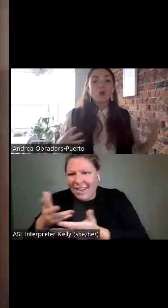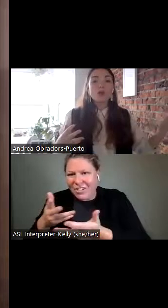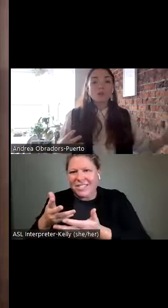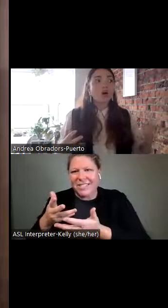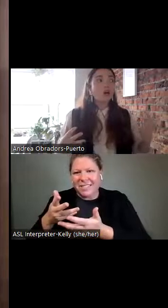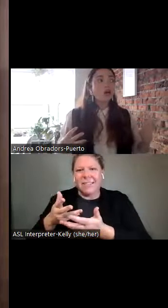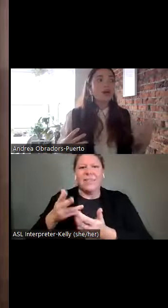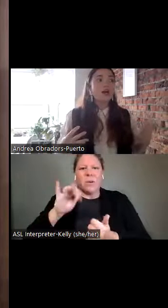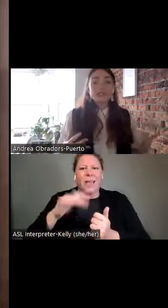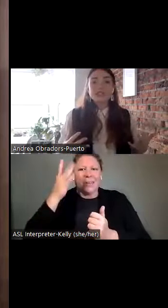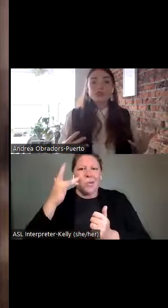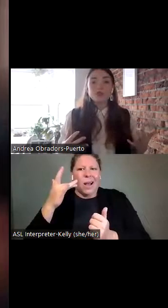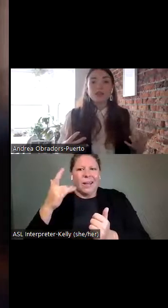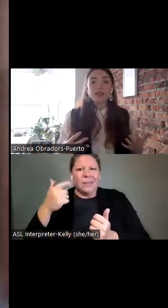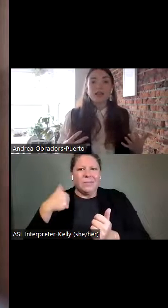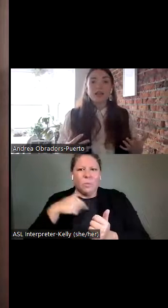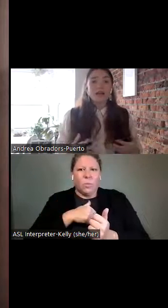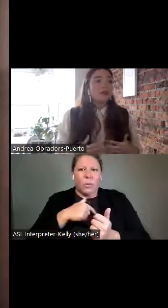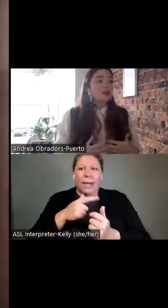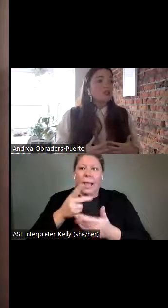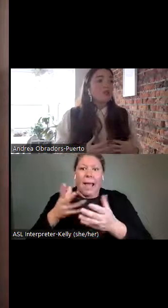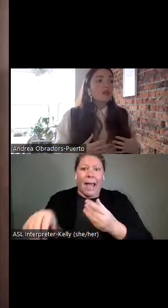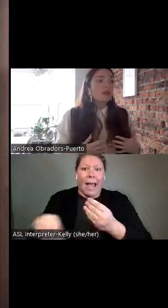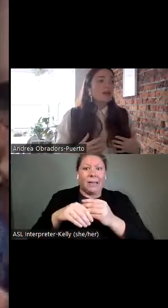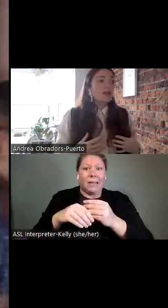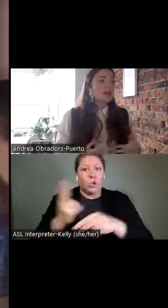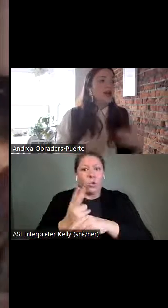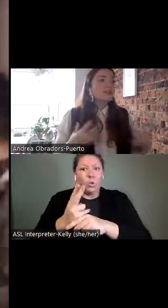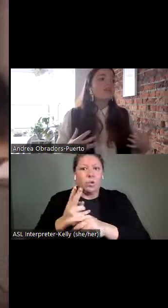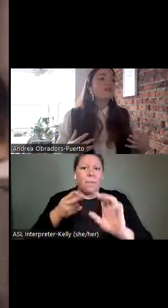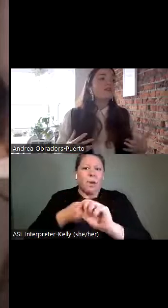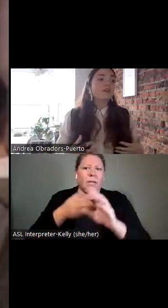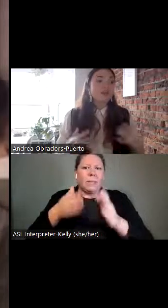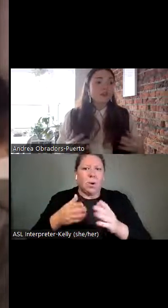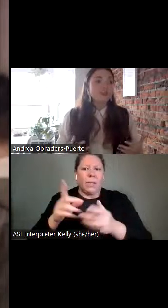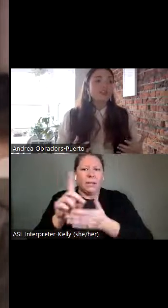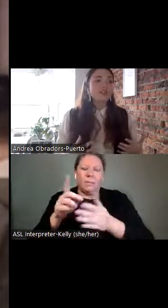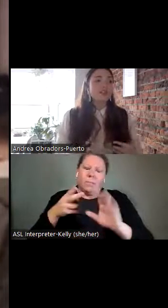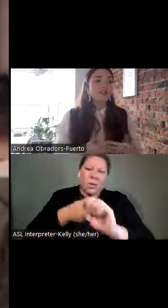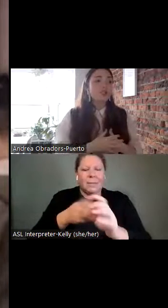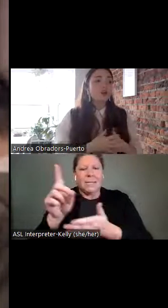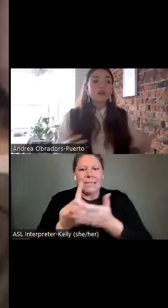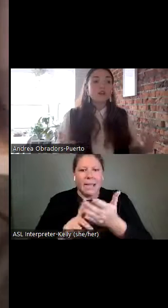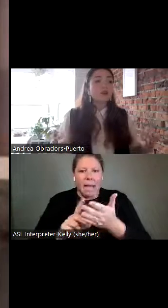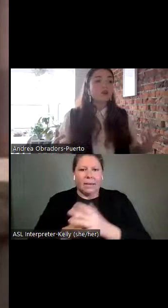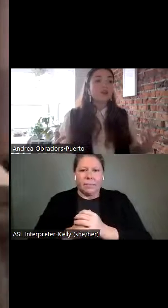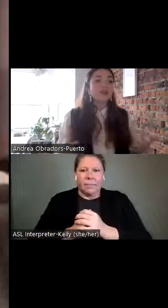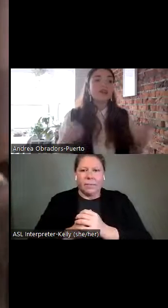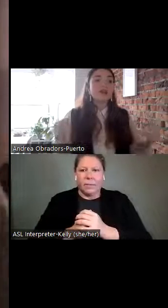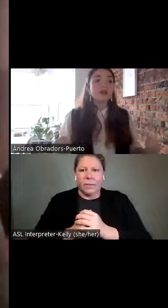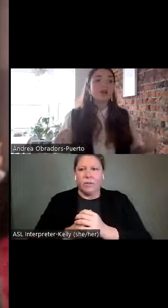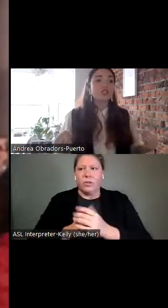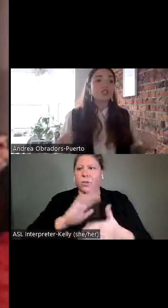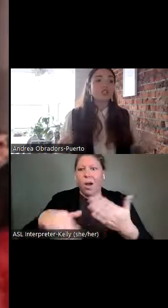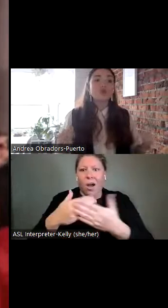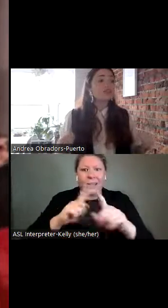why we brought participatory design. So we can actively involve and engage representations of all these stakeholders in the